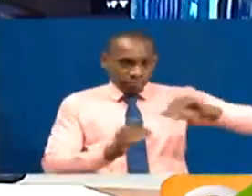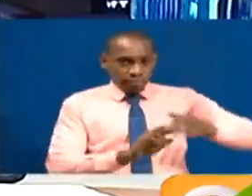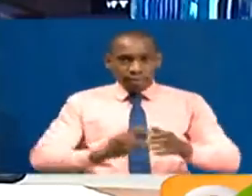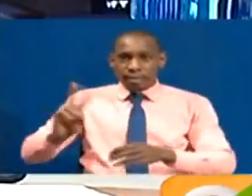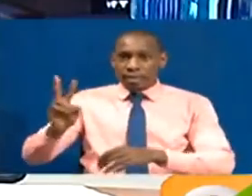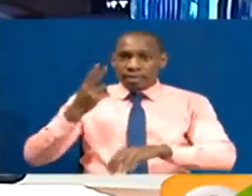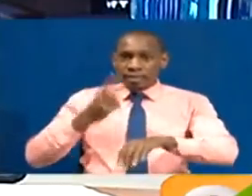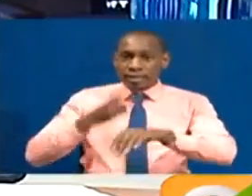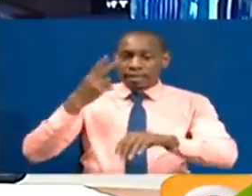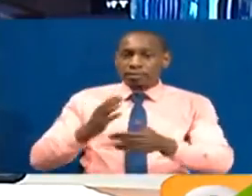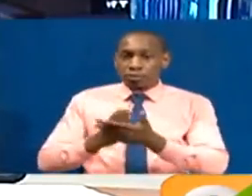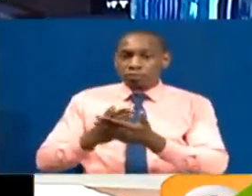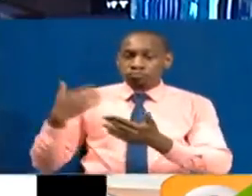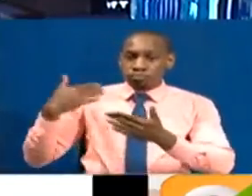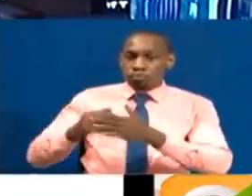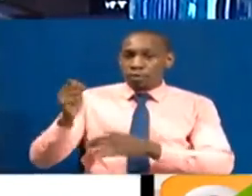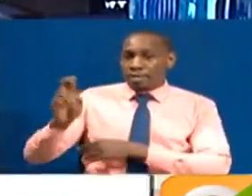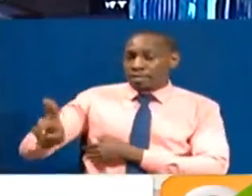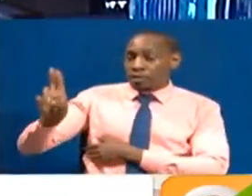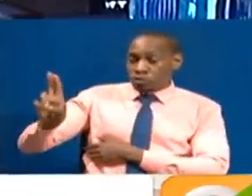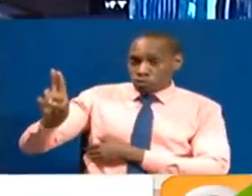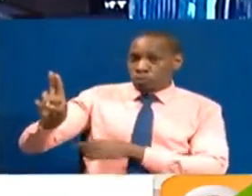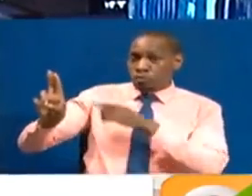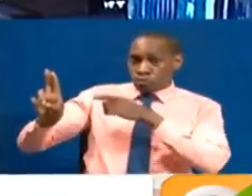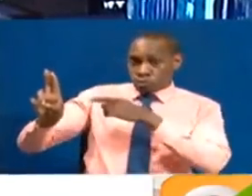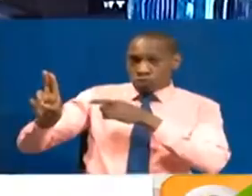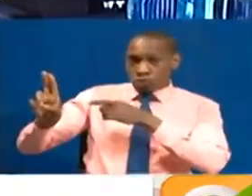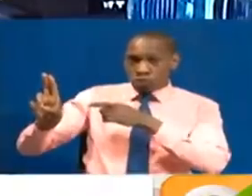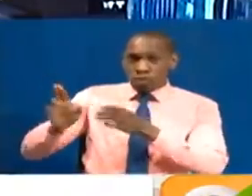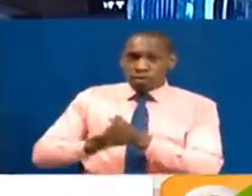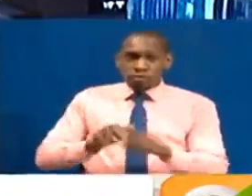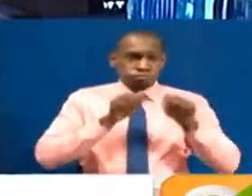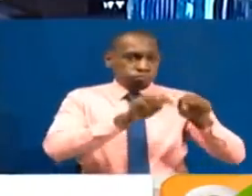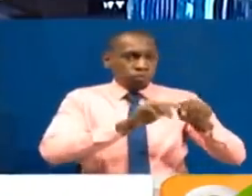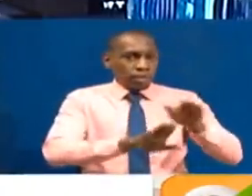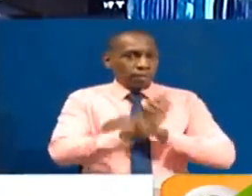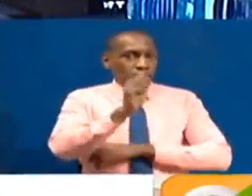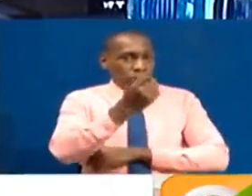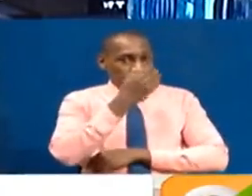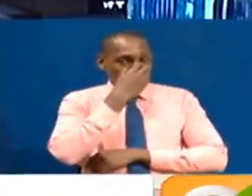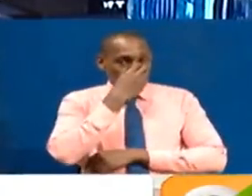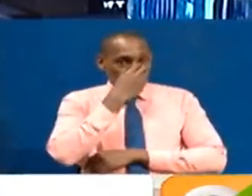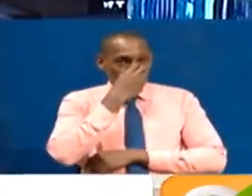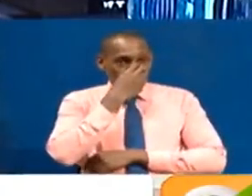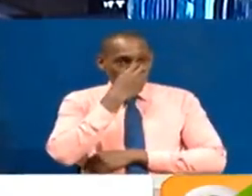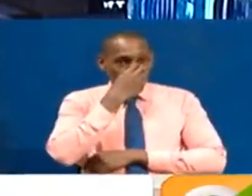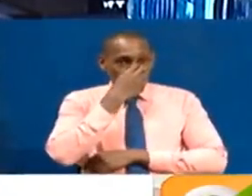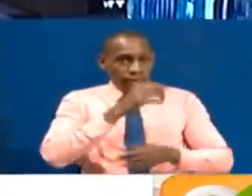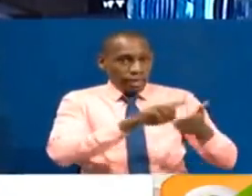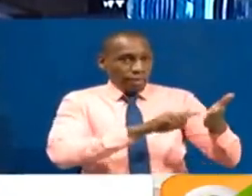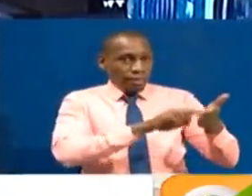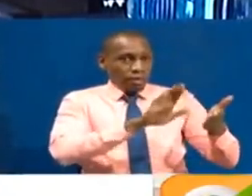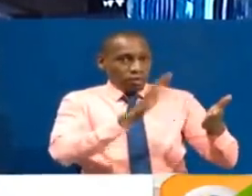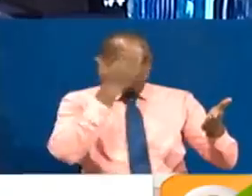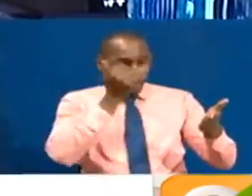For the second time in as many days, President Uhuru Kenyatta has sharply criticized Deputy President William Ruto, accusing